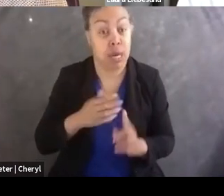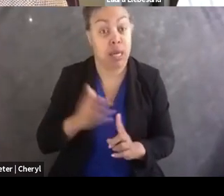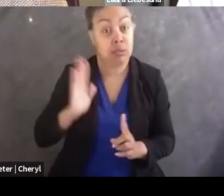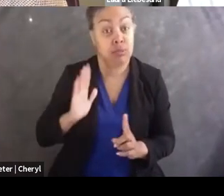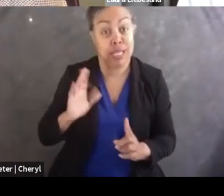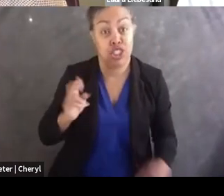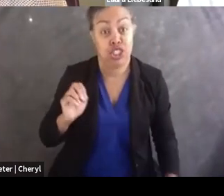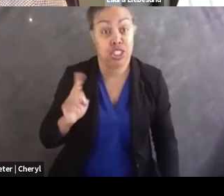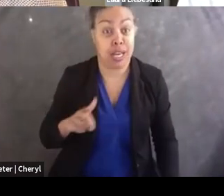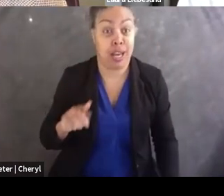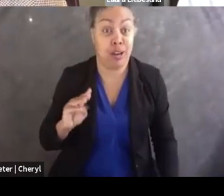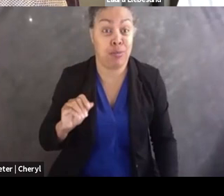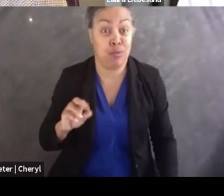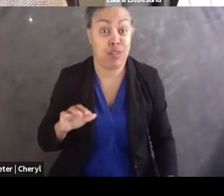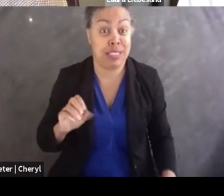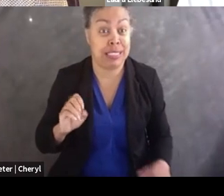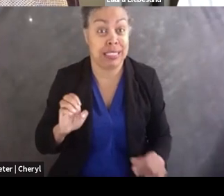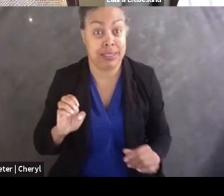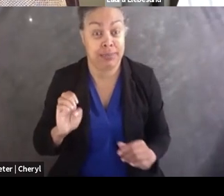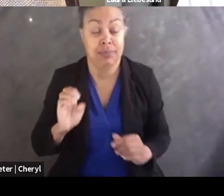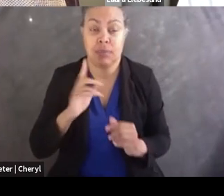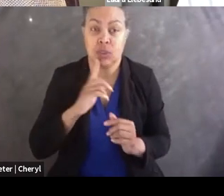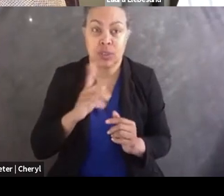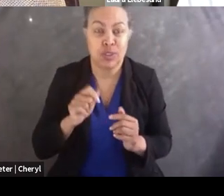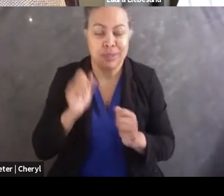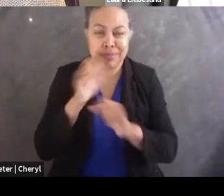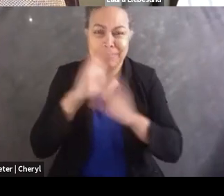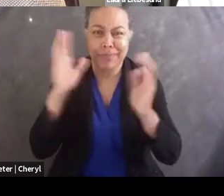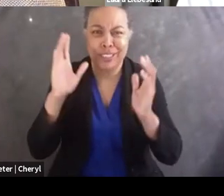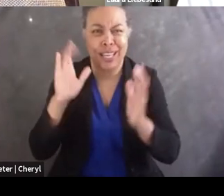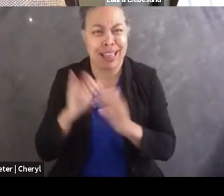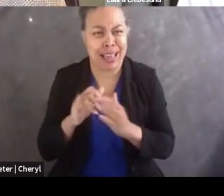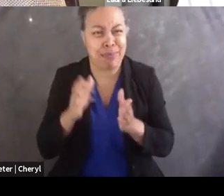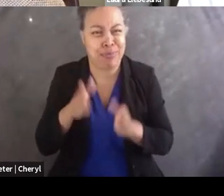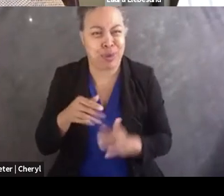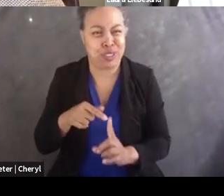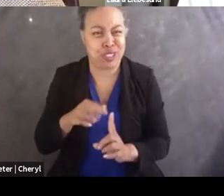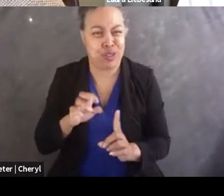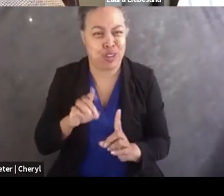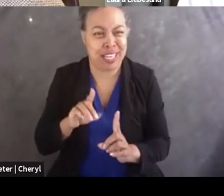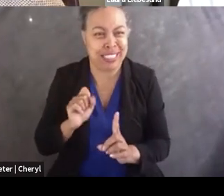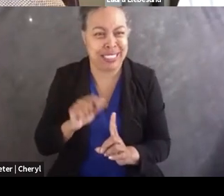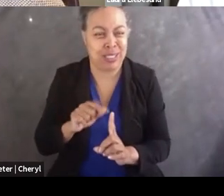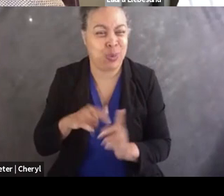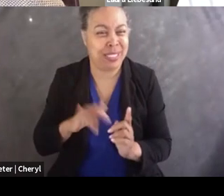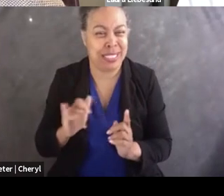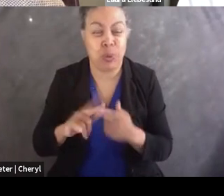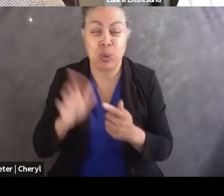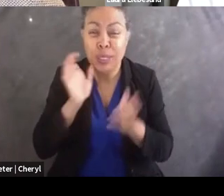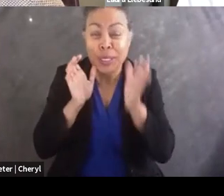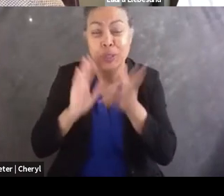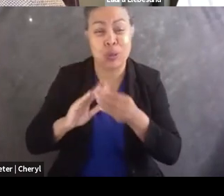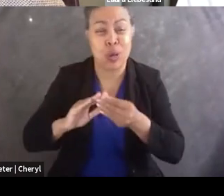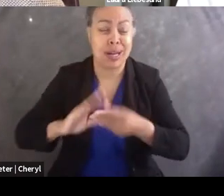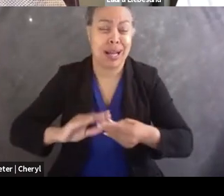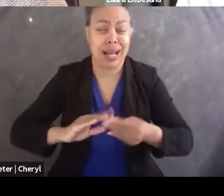And the fact that, you know, you can recreate, you can imagine what this bartender manager Reds was like by listening to them, and,